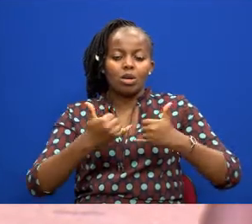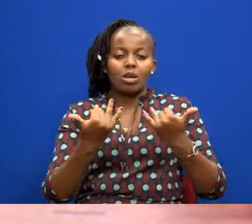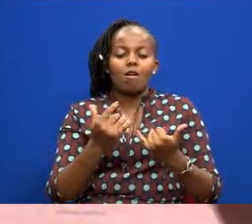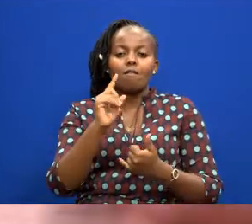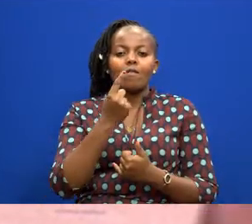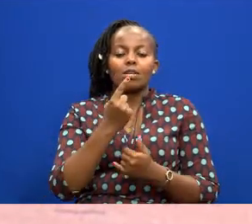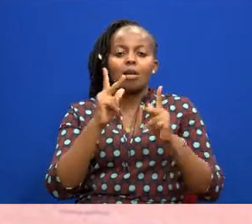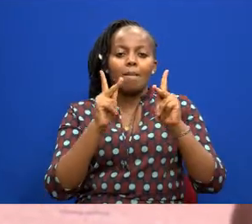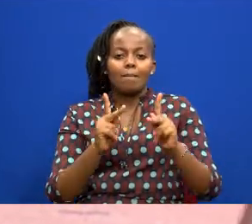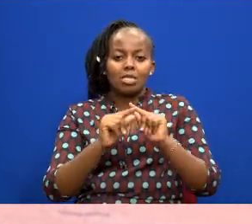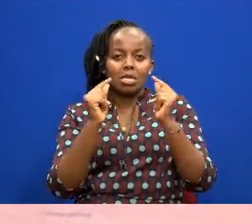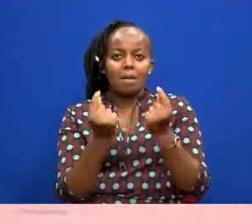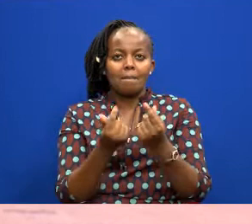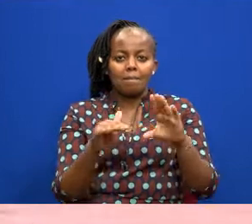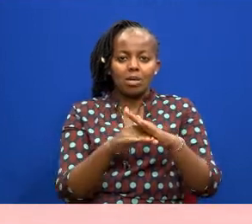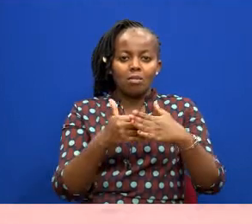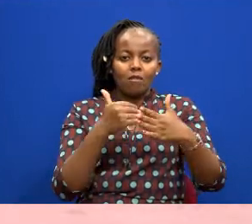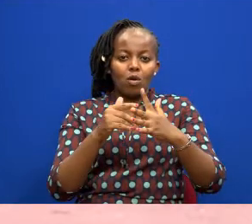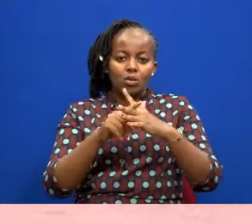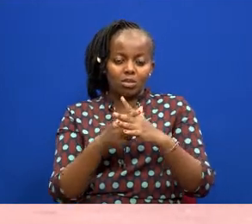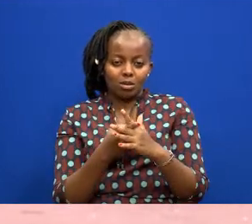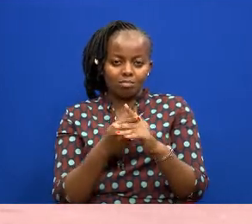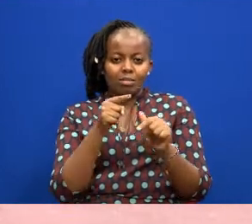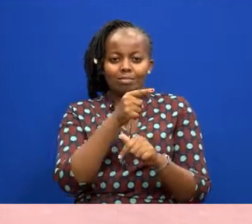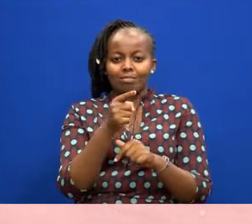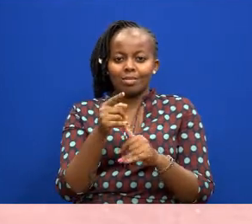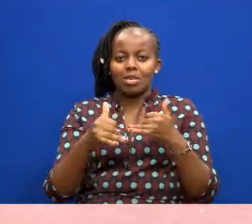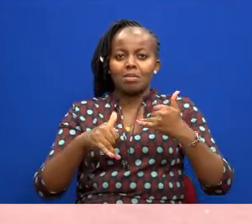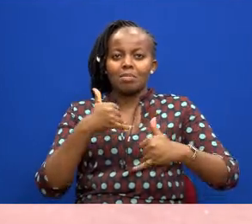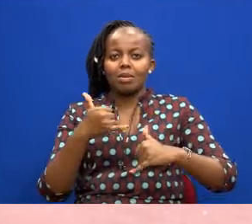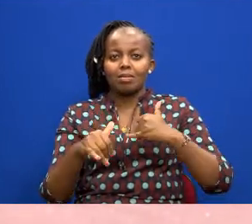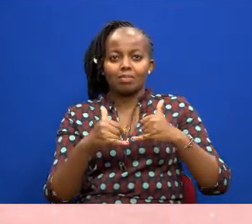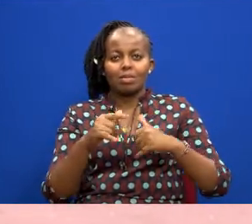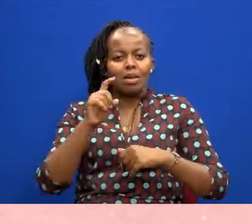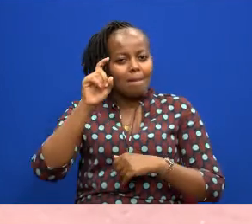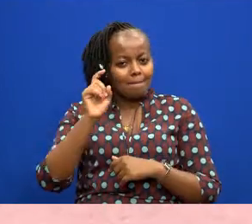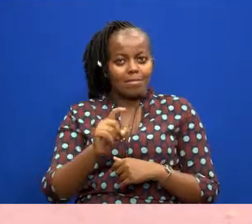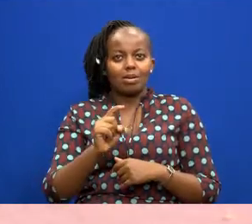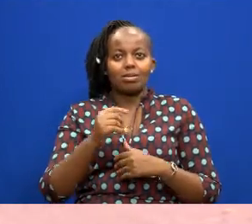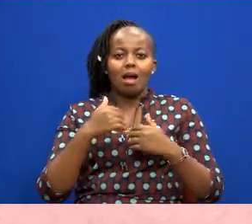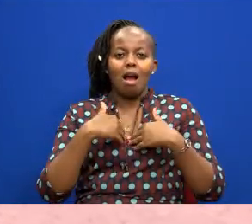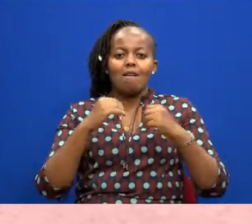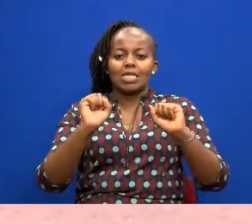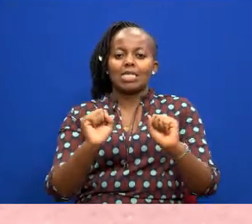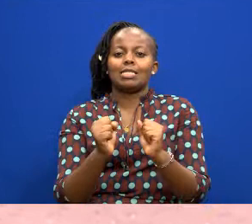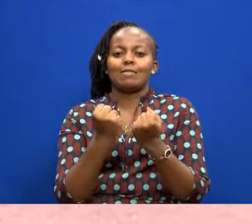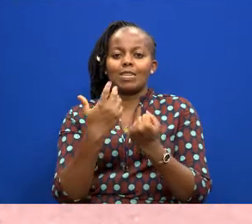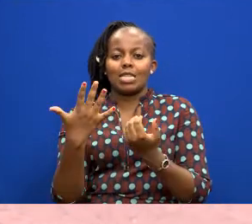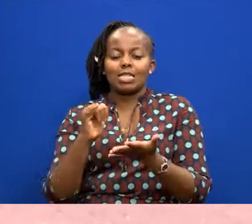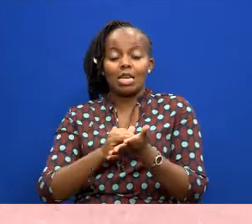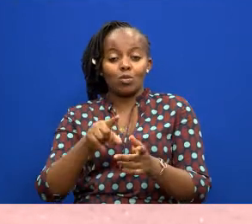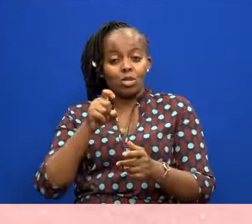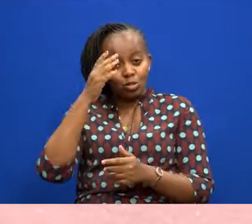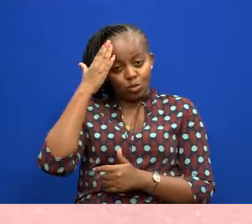of all, my people, before we begin, hii game lazima tuwe na safety precautions